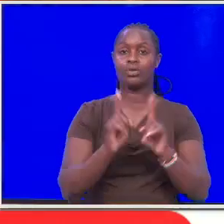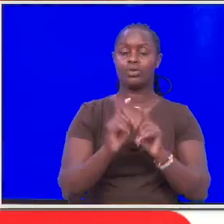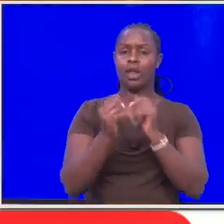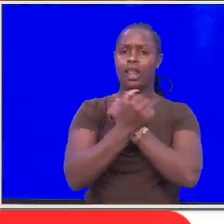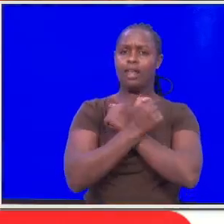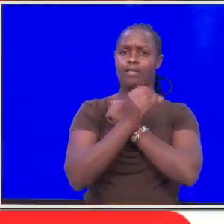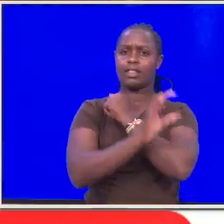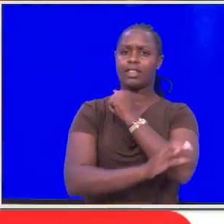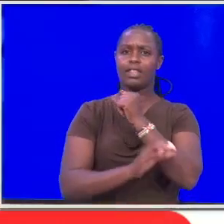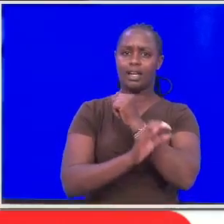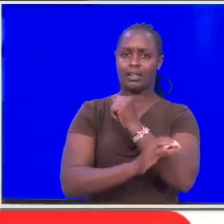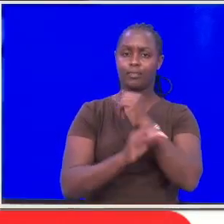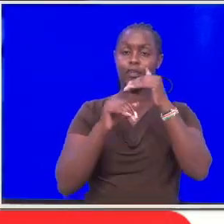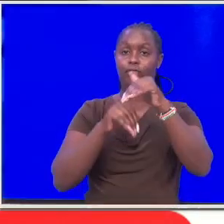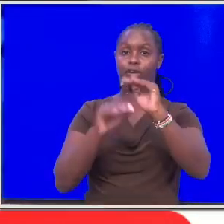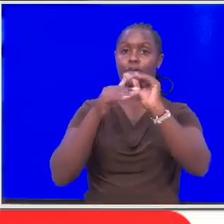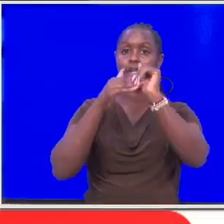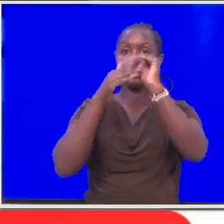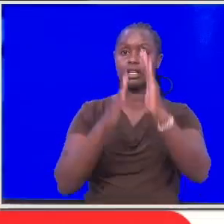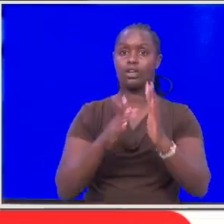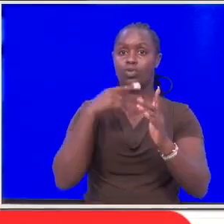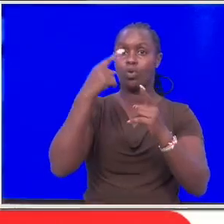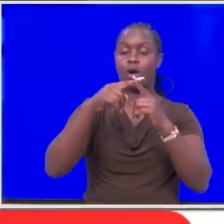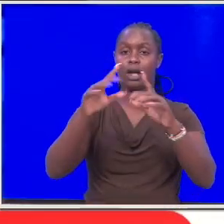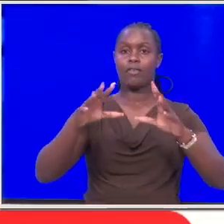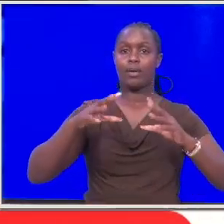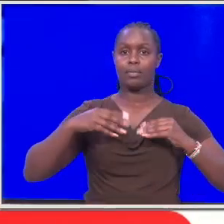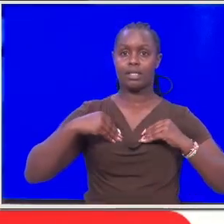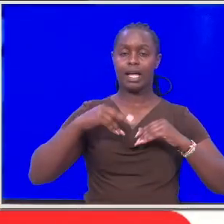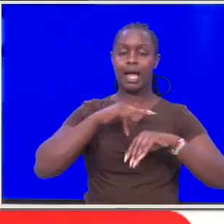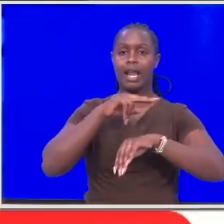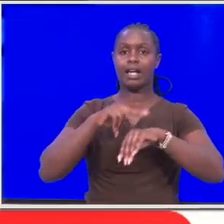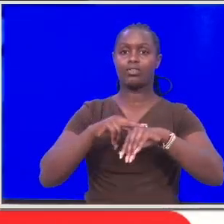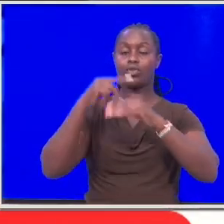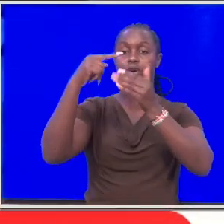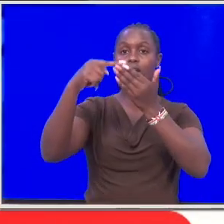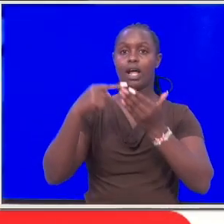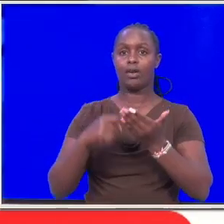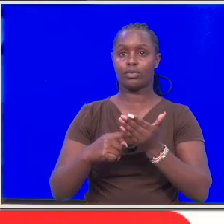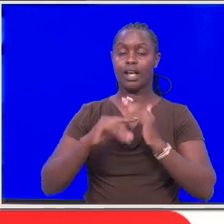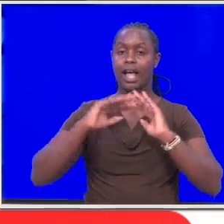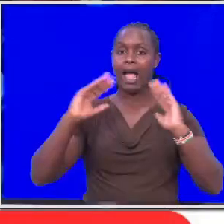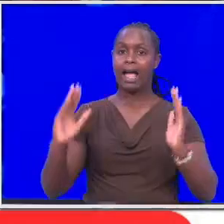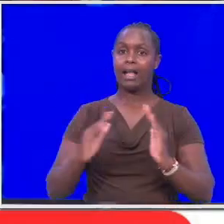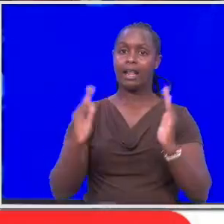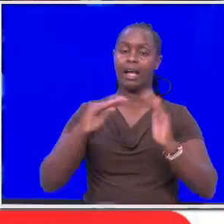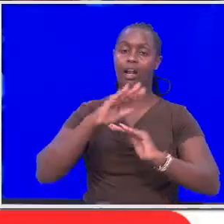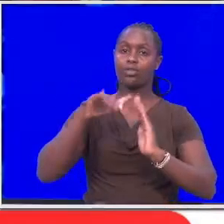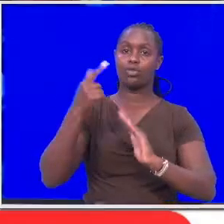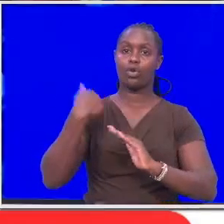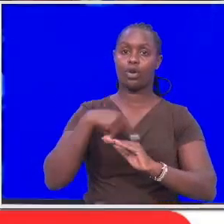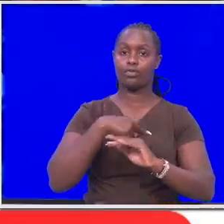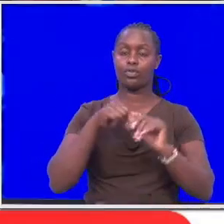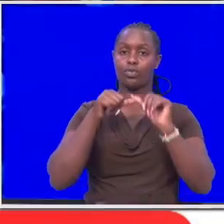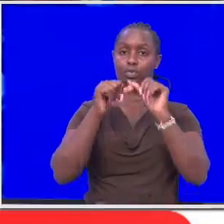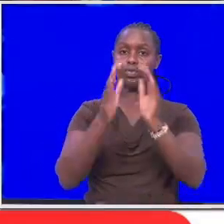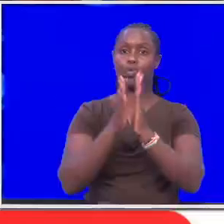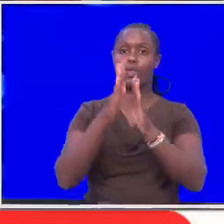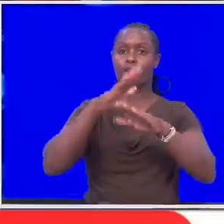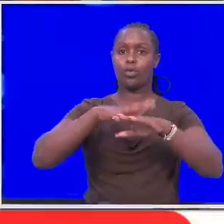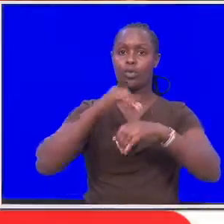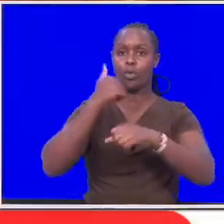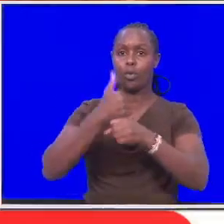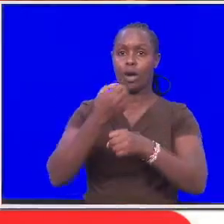leaders who have embraced national dialogue and engage and encourage all of us to keep up the noble work of